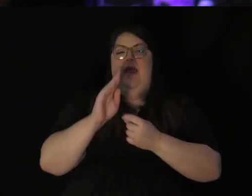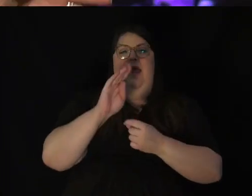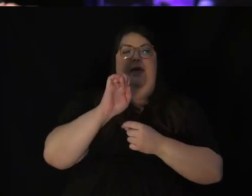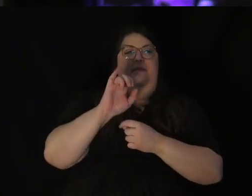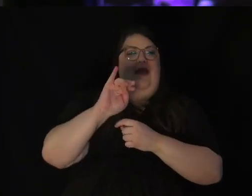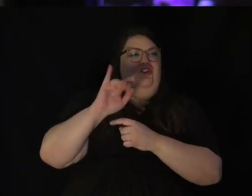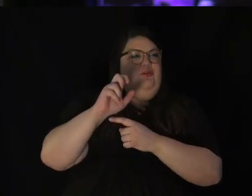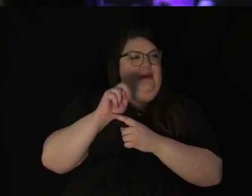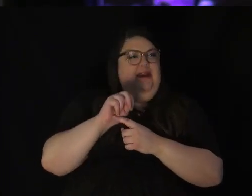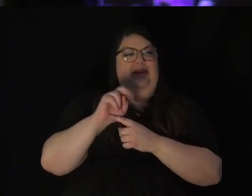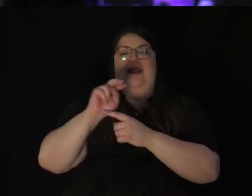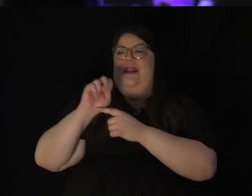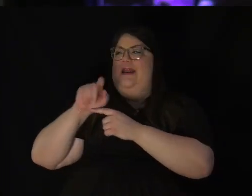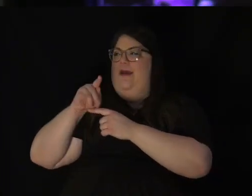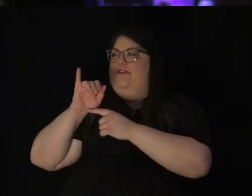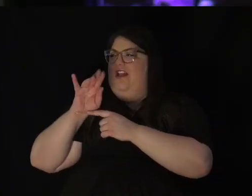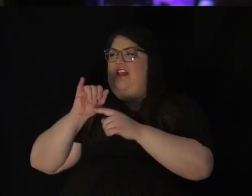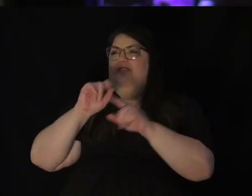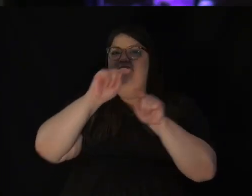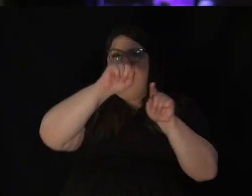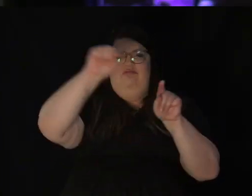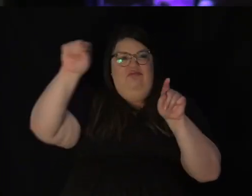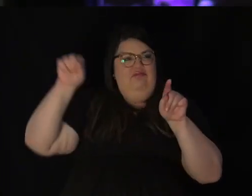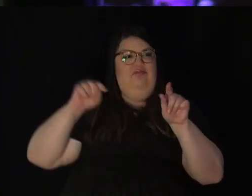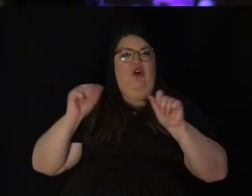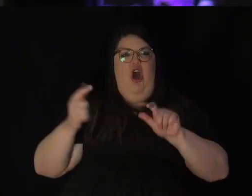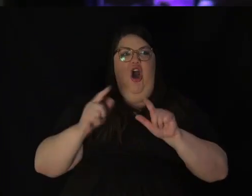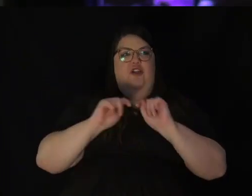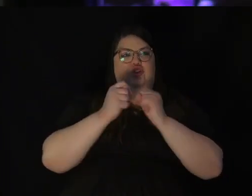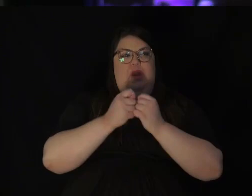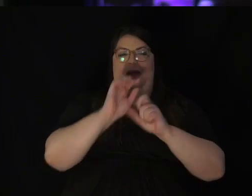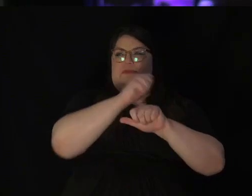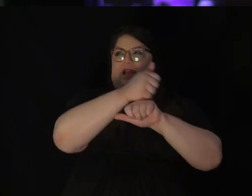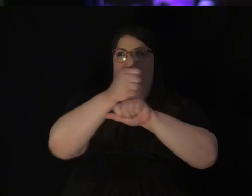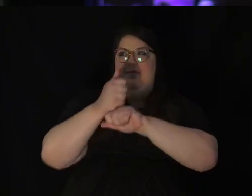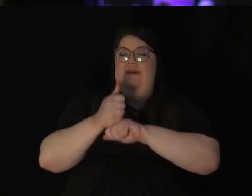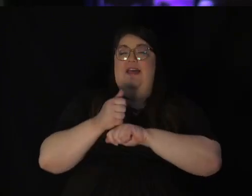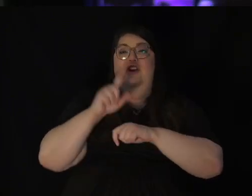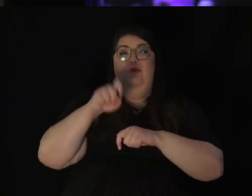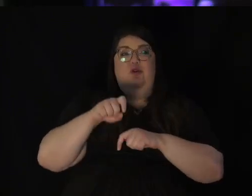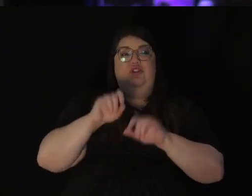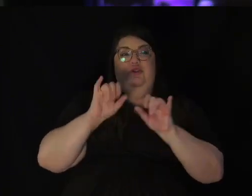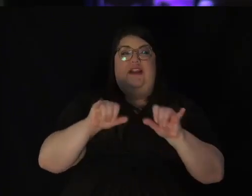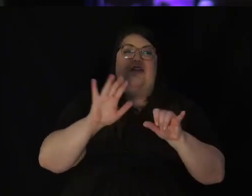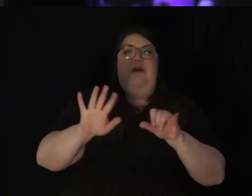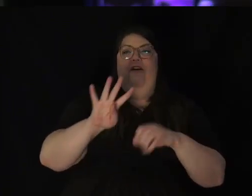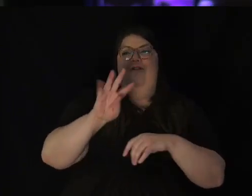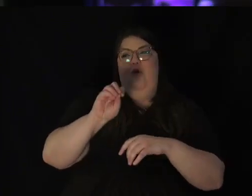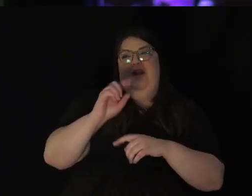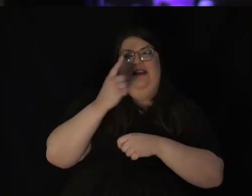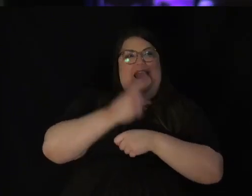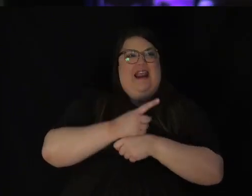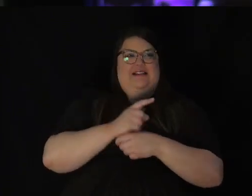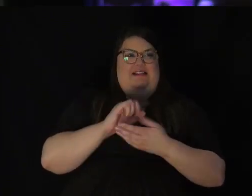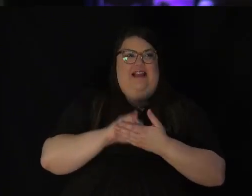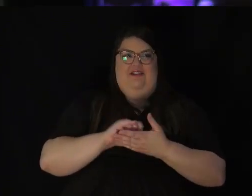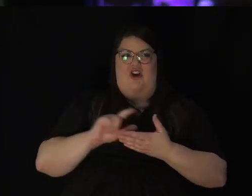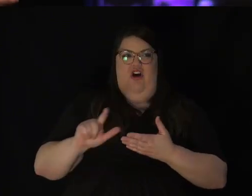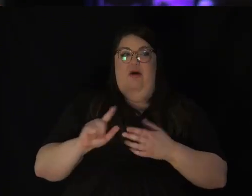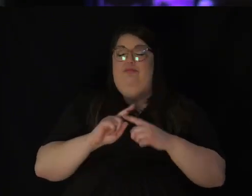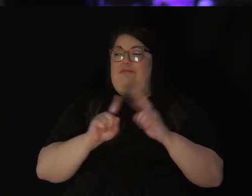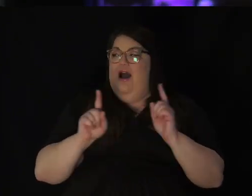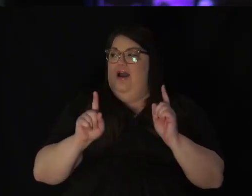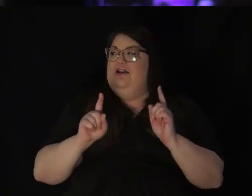these tribes were set up. They were actually only supposed to be there for about 40 days. But if